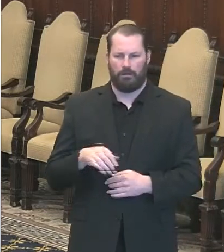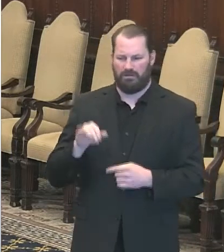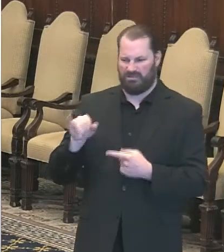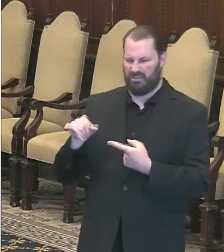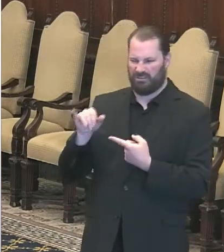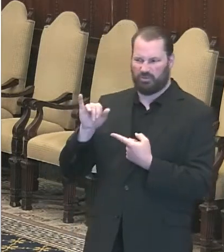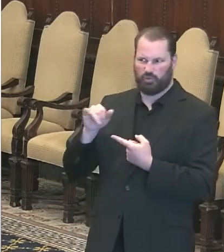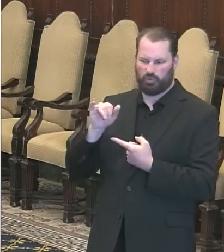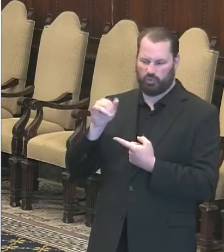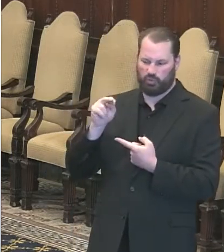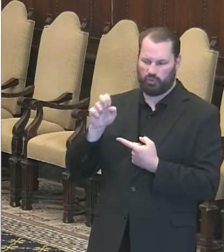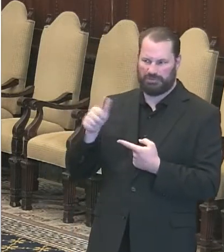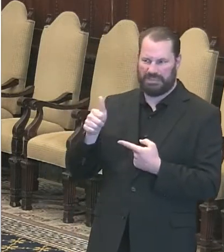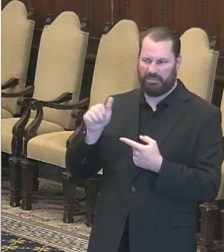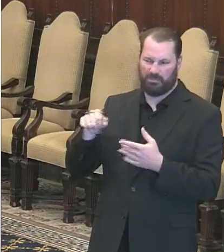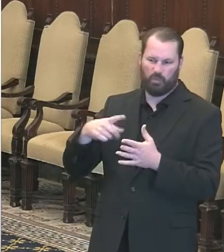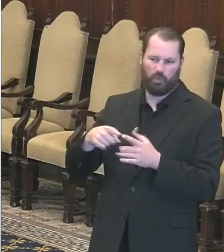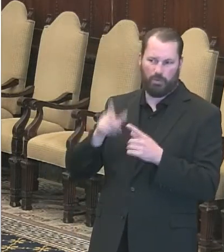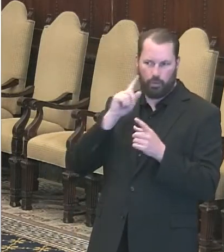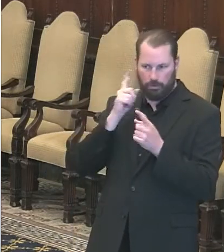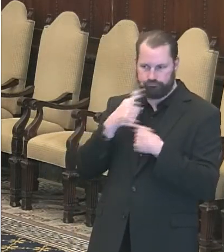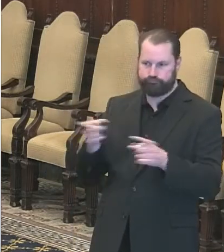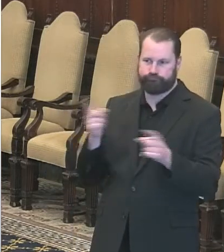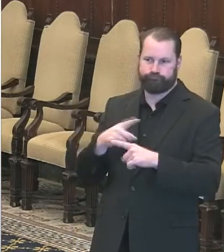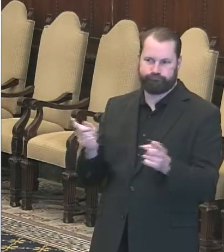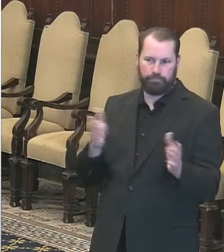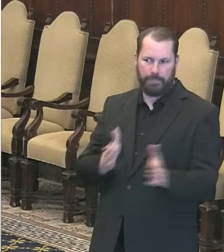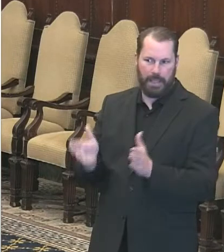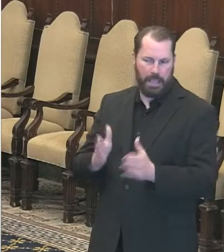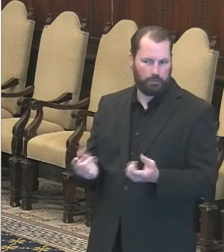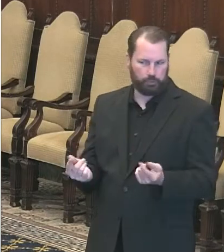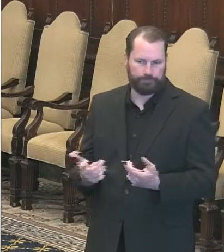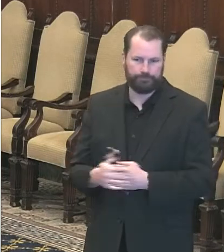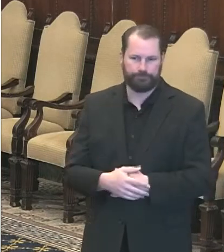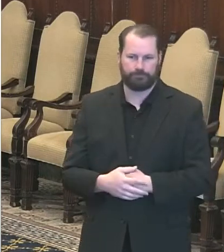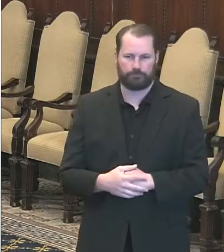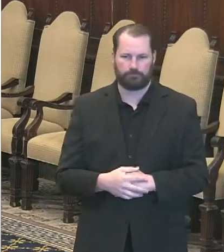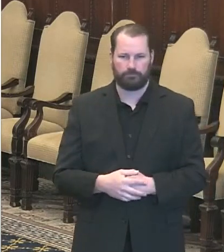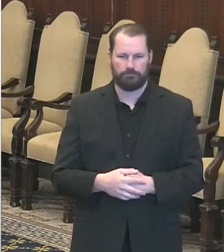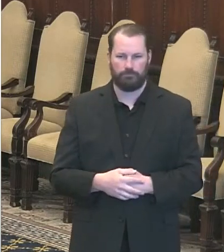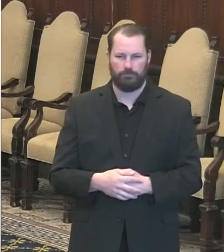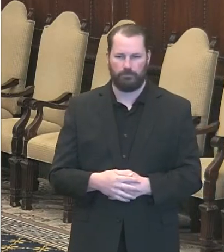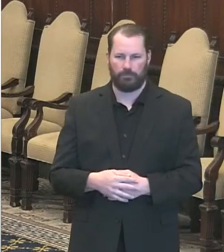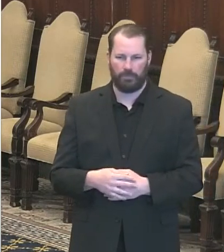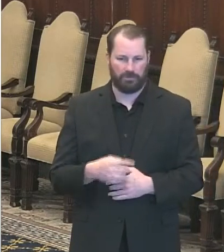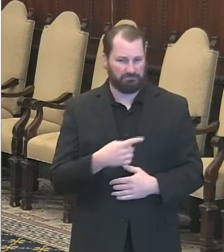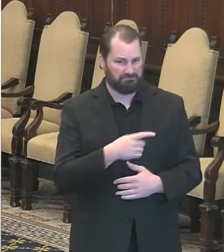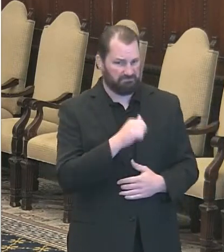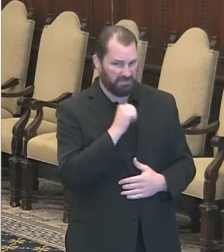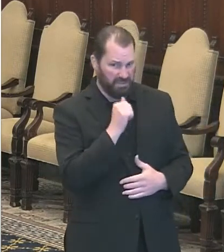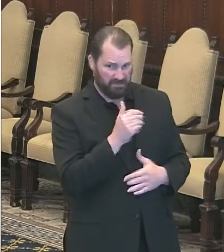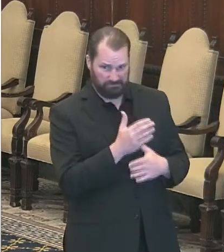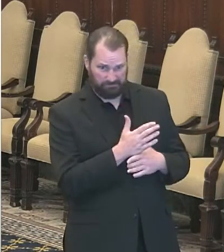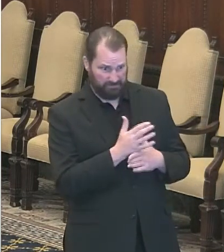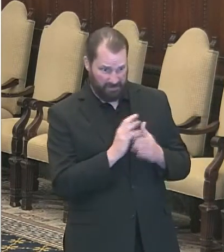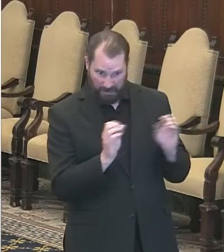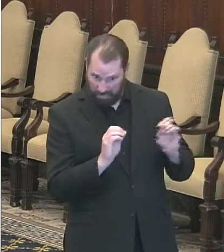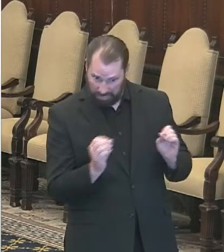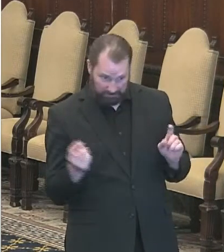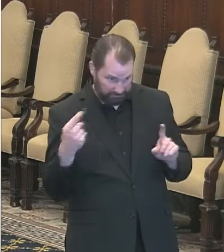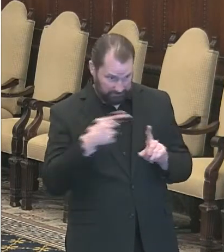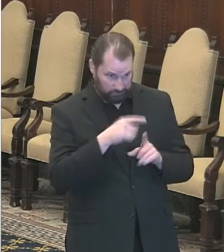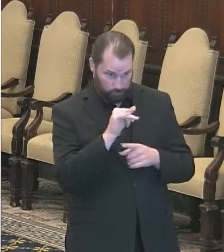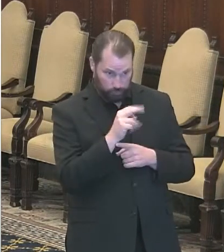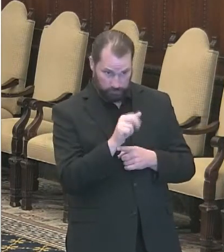So you won't be sharing any more about who might be performing or whether or not there'll be fireworks until then?